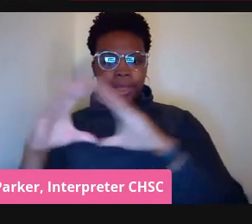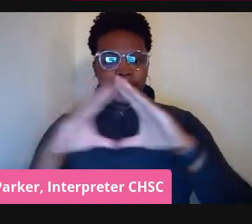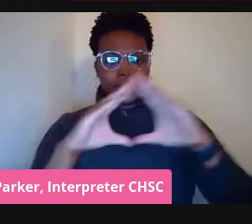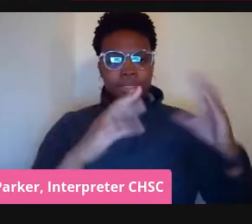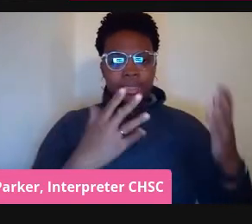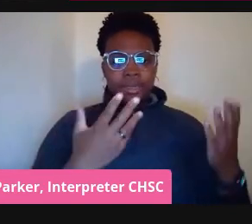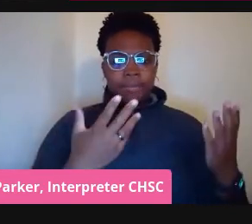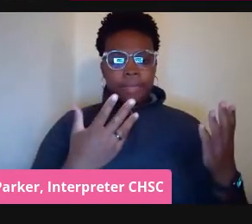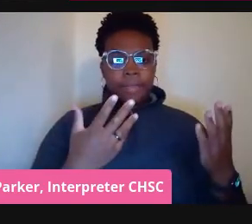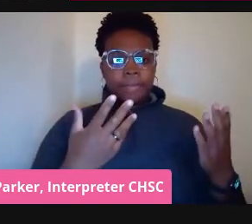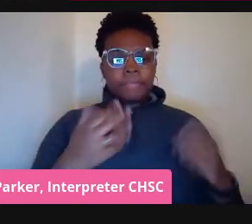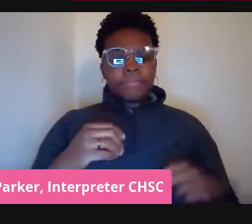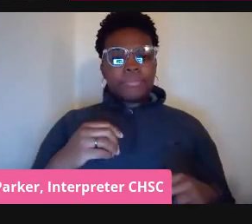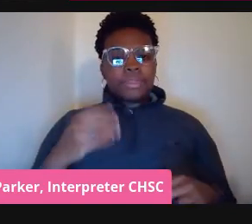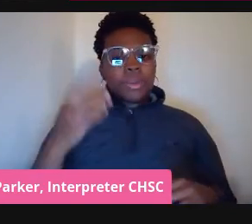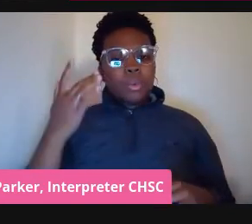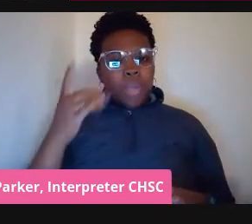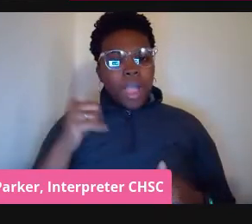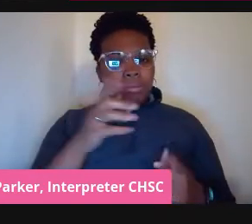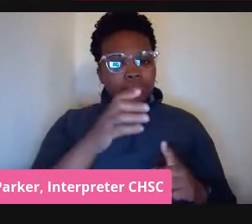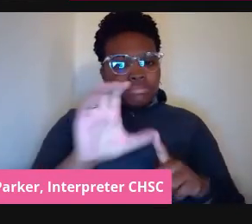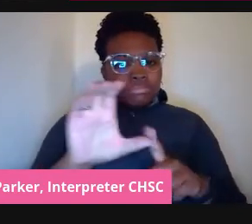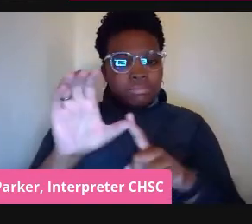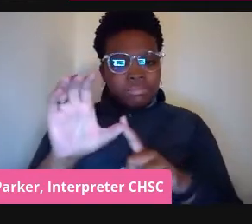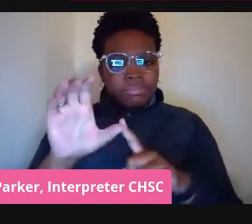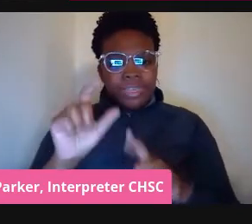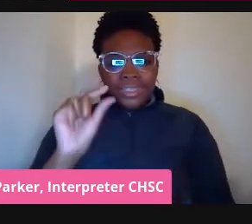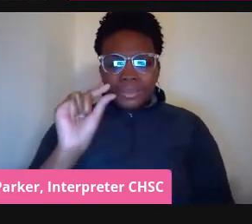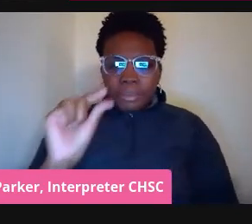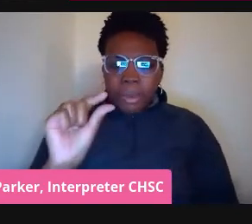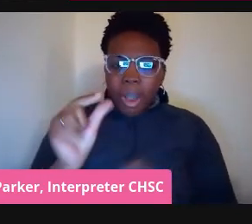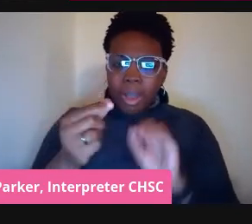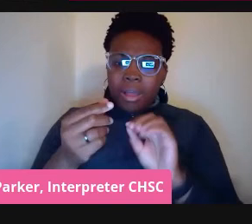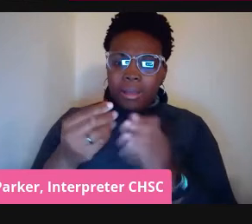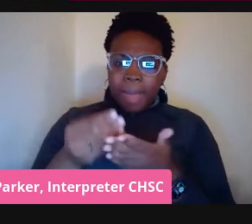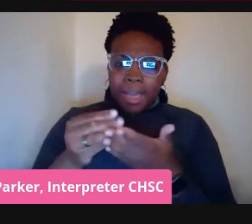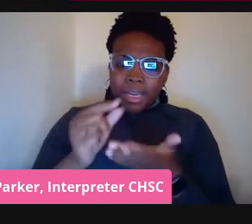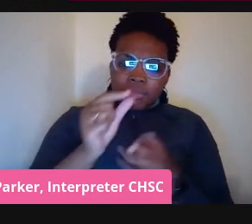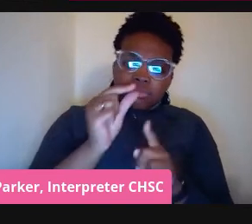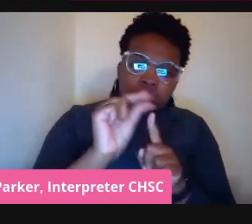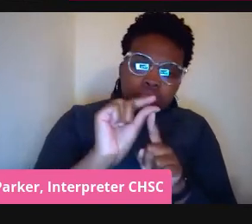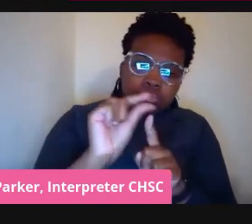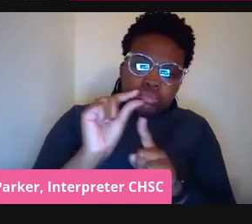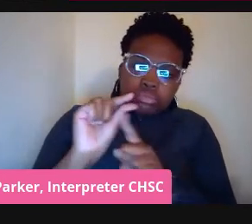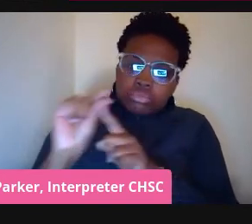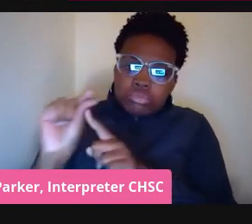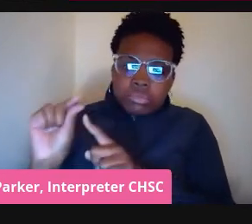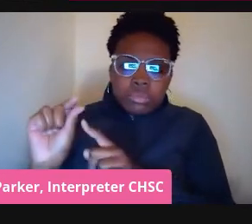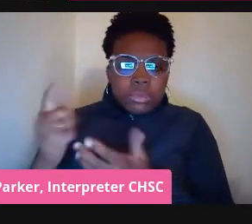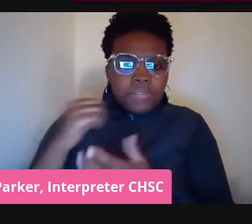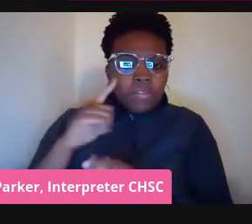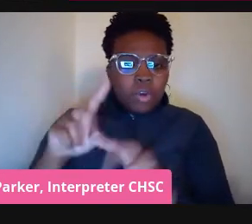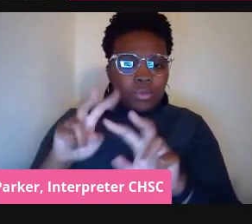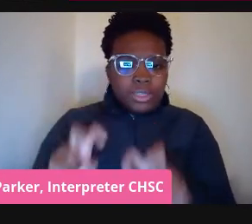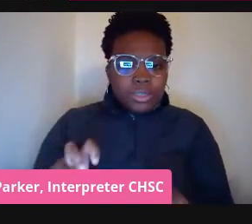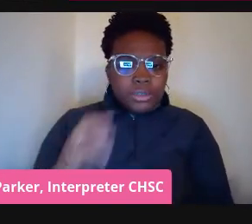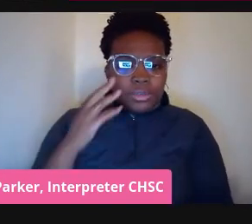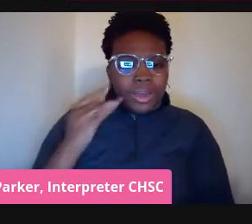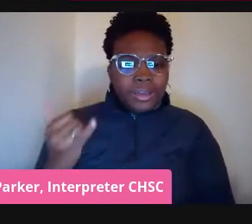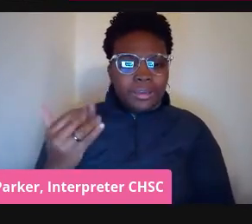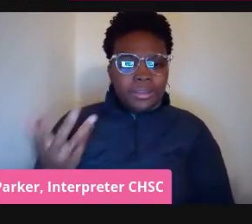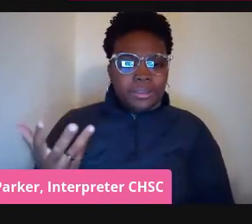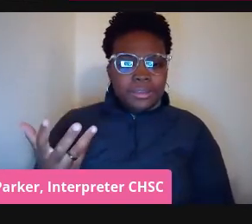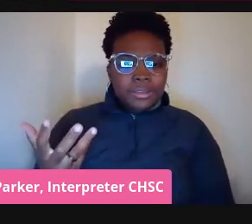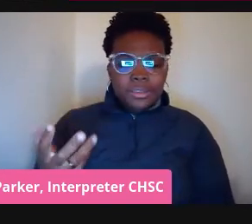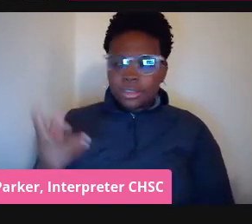such a small amount of resources toward fibroid tumors? So, you know, you pull all that together, and